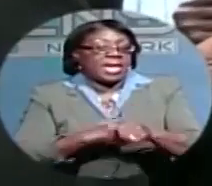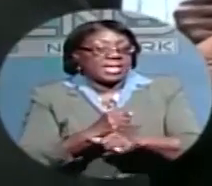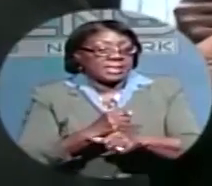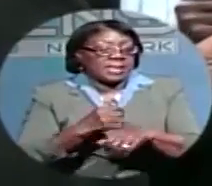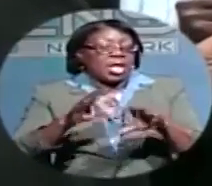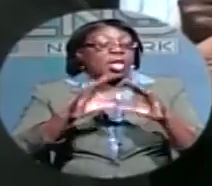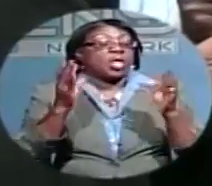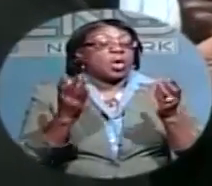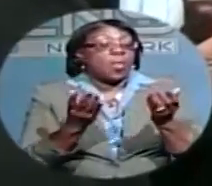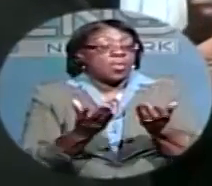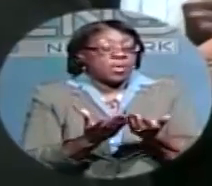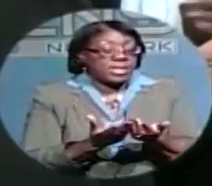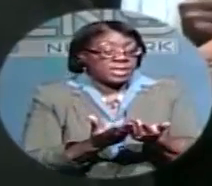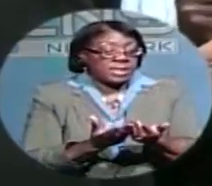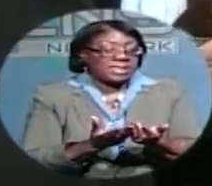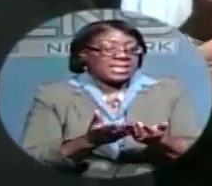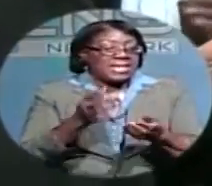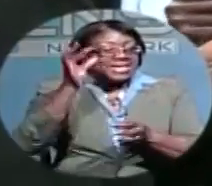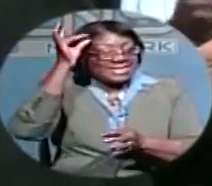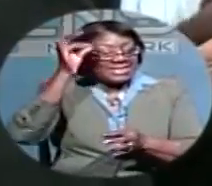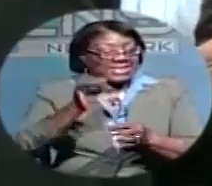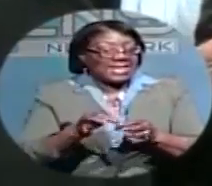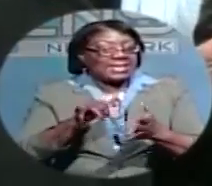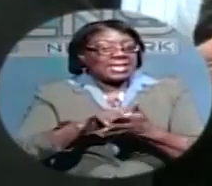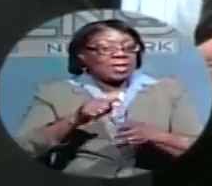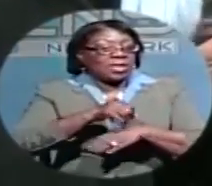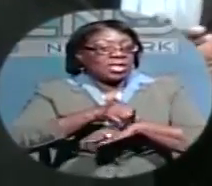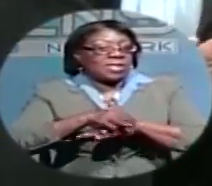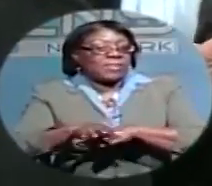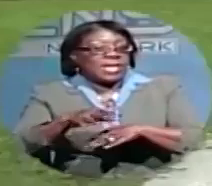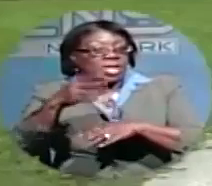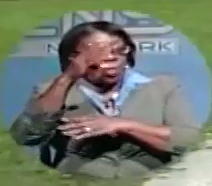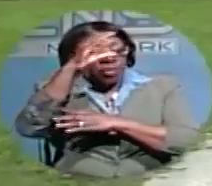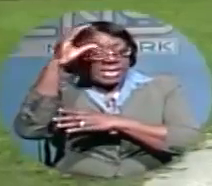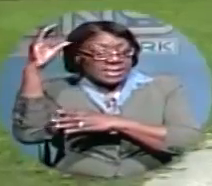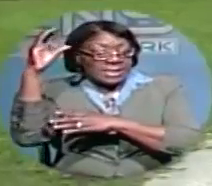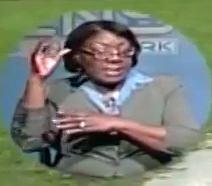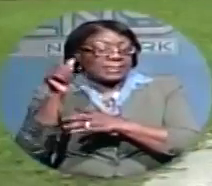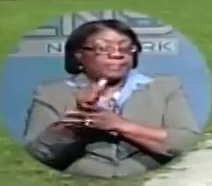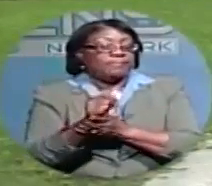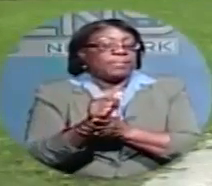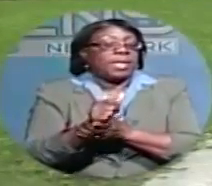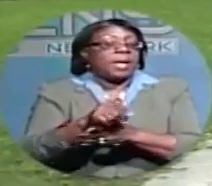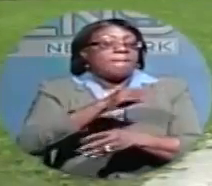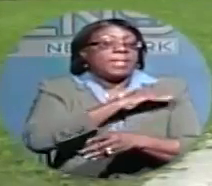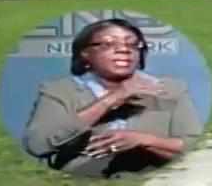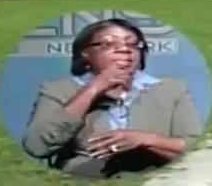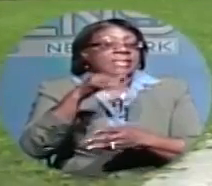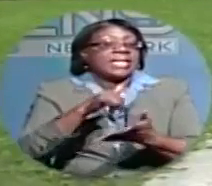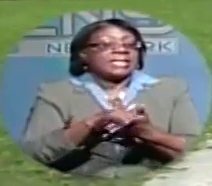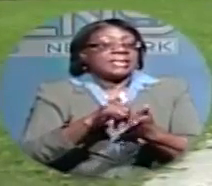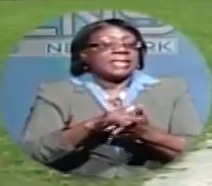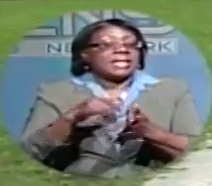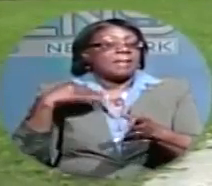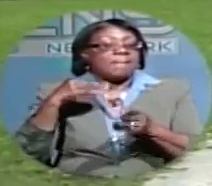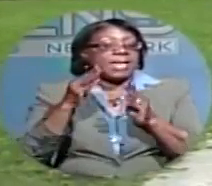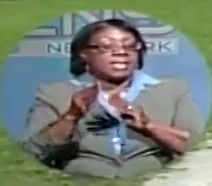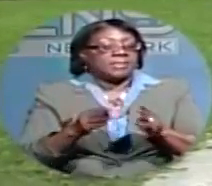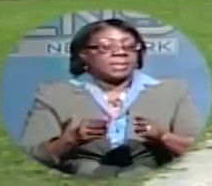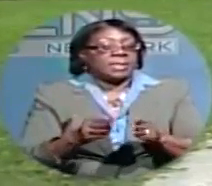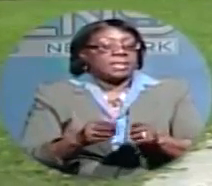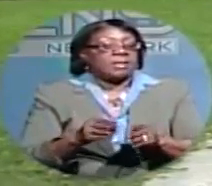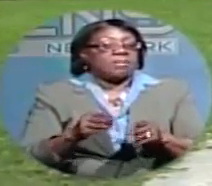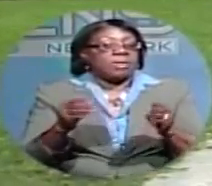corporation decided that they're going to suspend our president. Now, Minnis said management had until 4:30